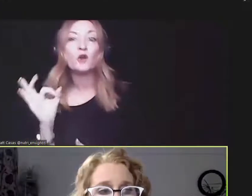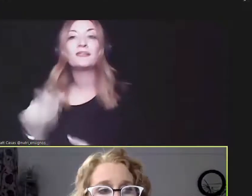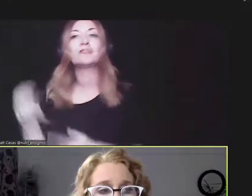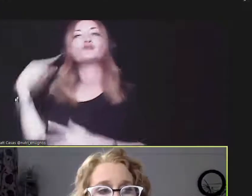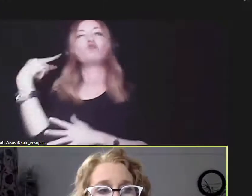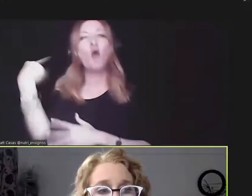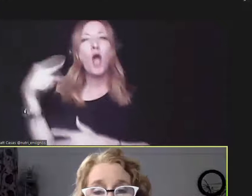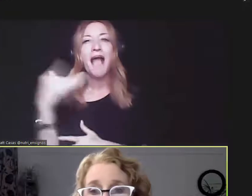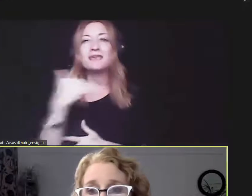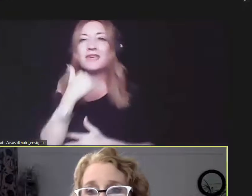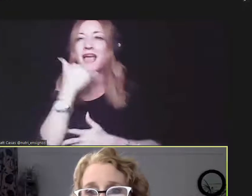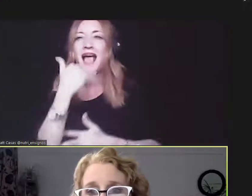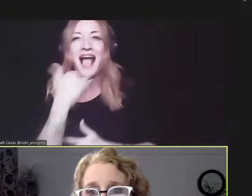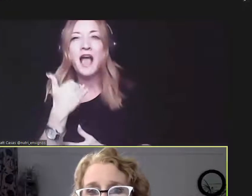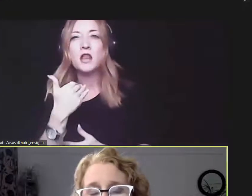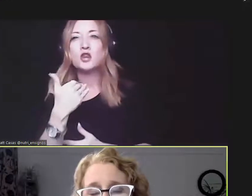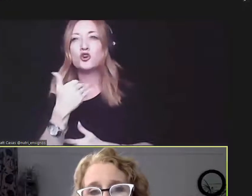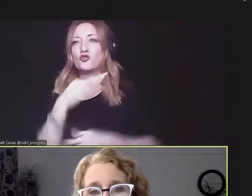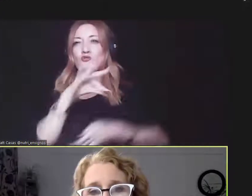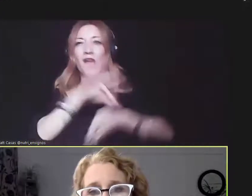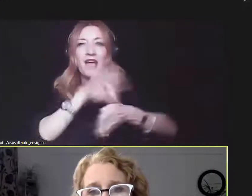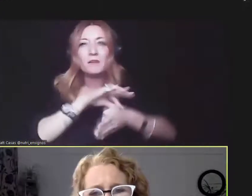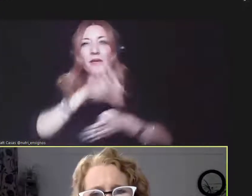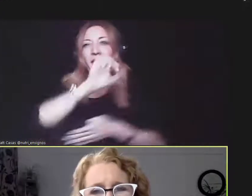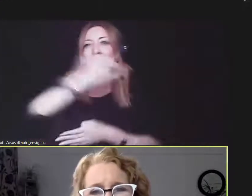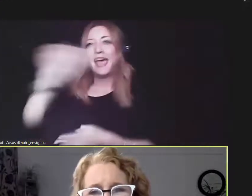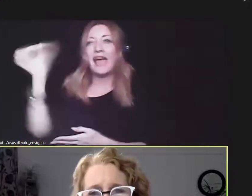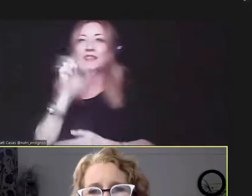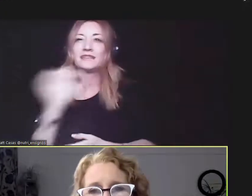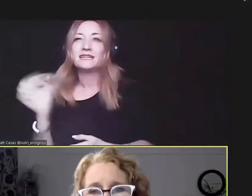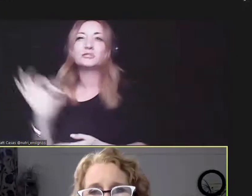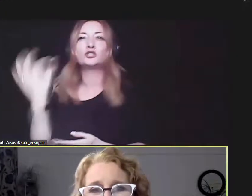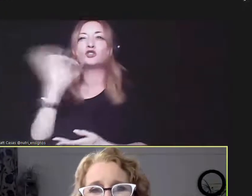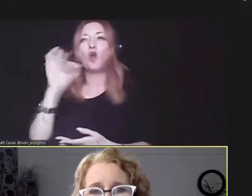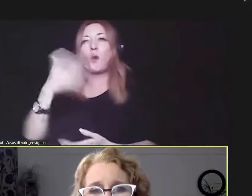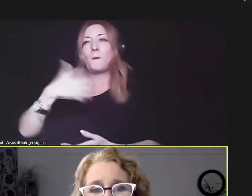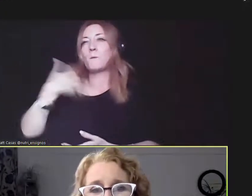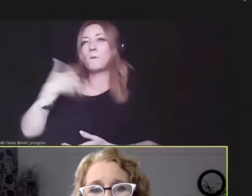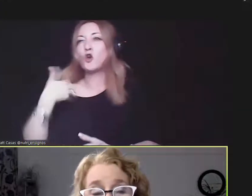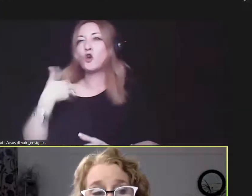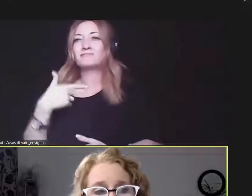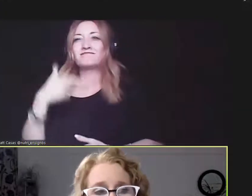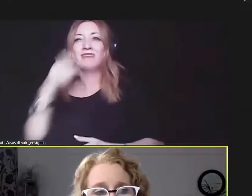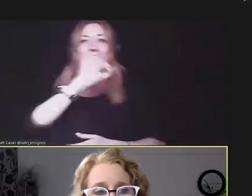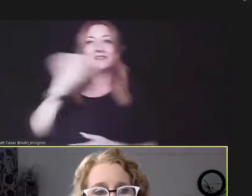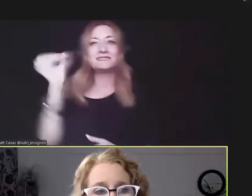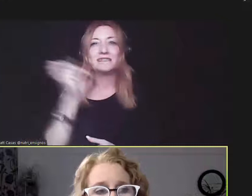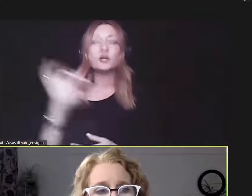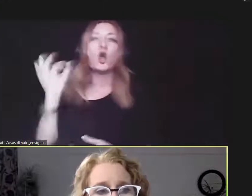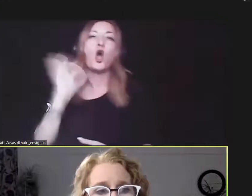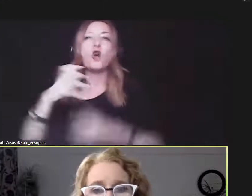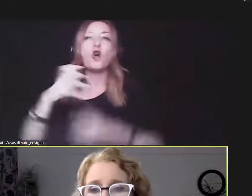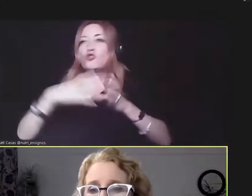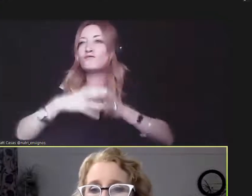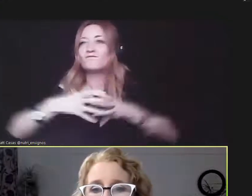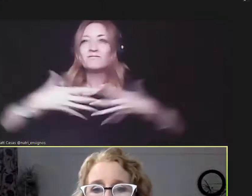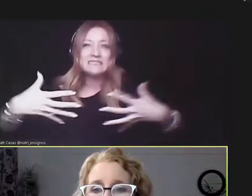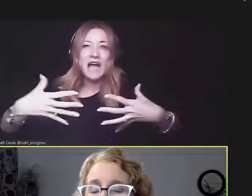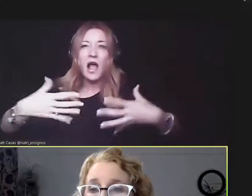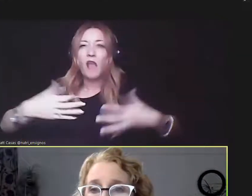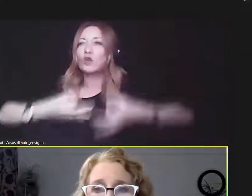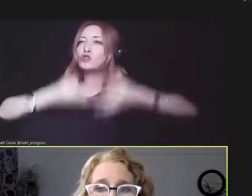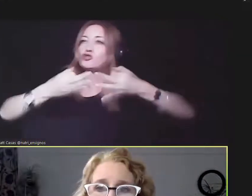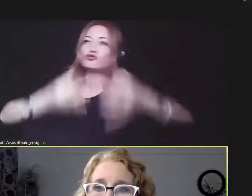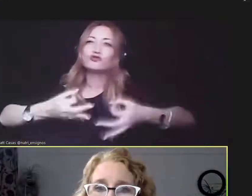statistic from the Nutrition Journal, and that's quite shocking. 62% of people. So that could